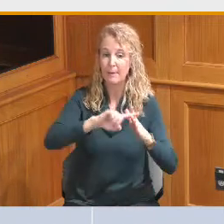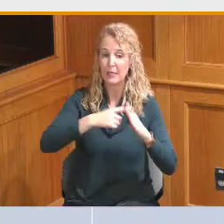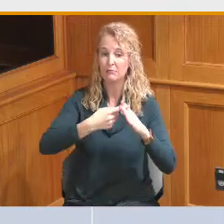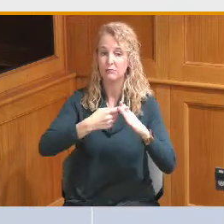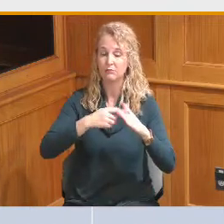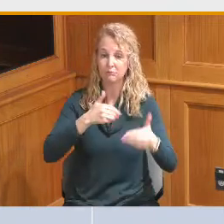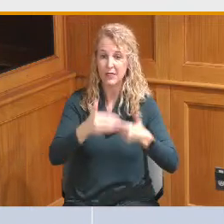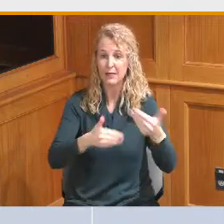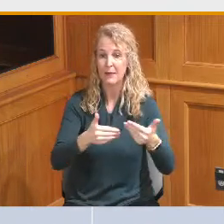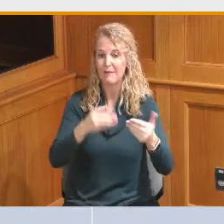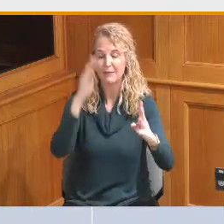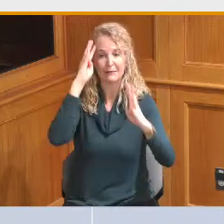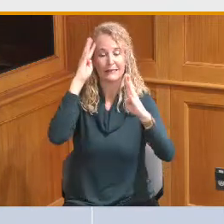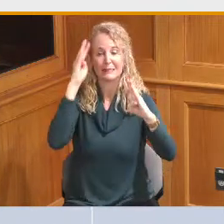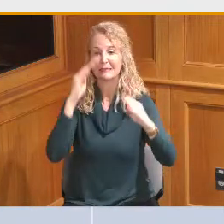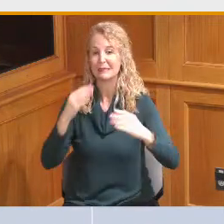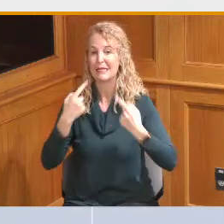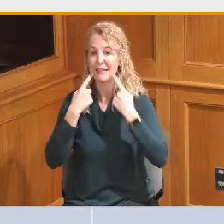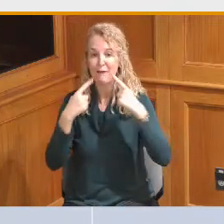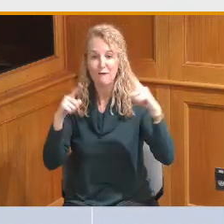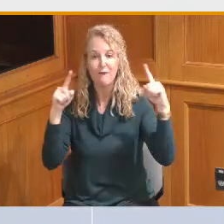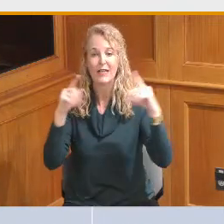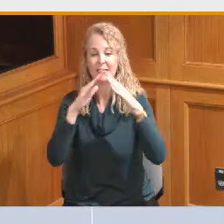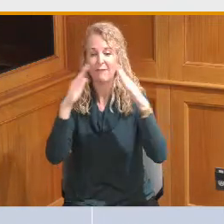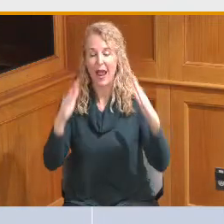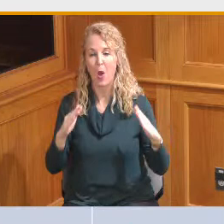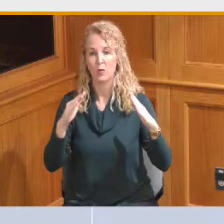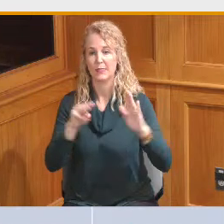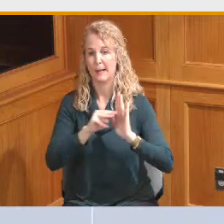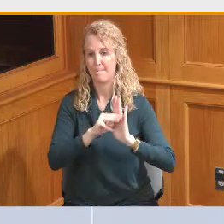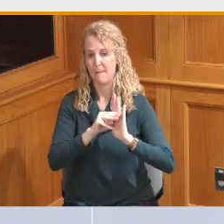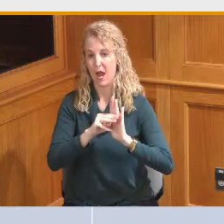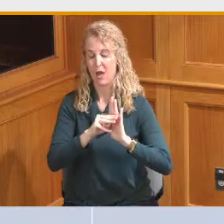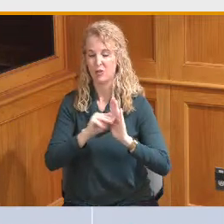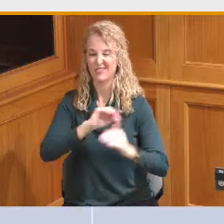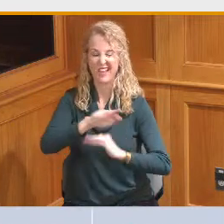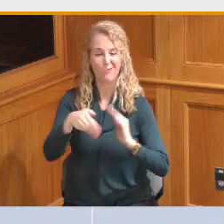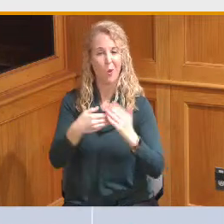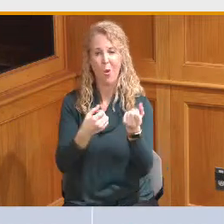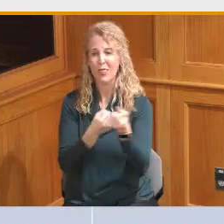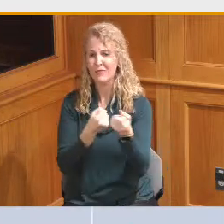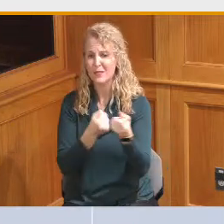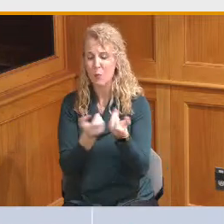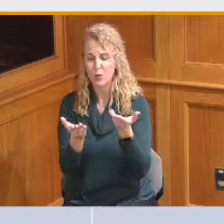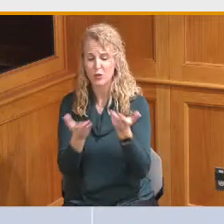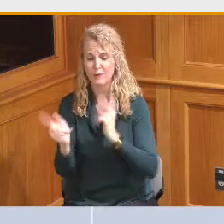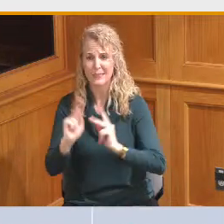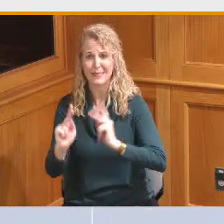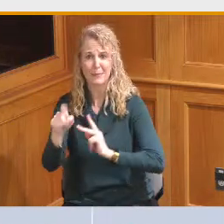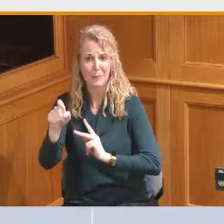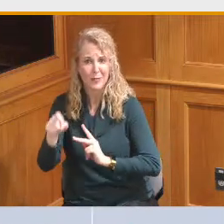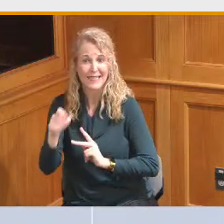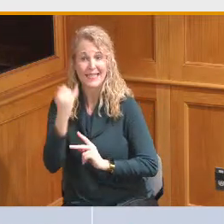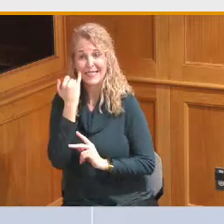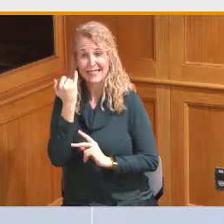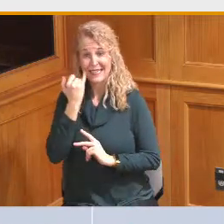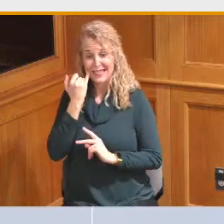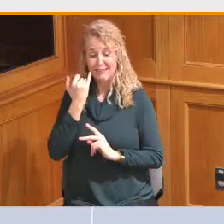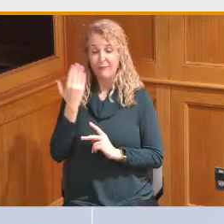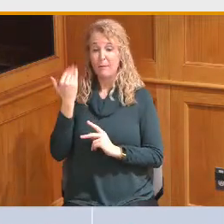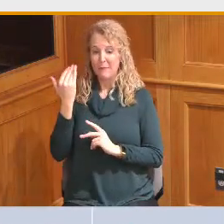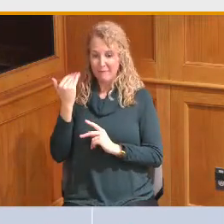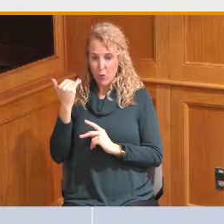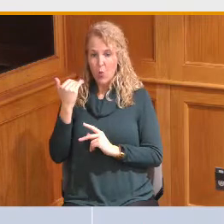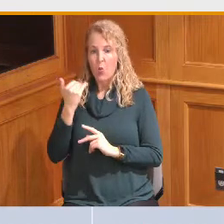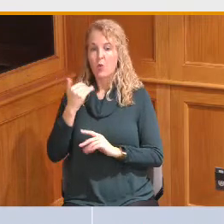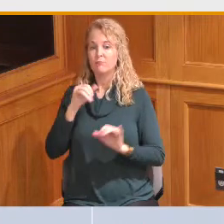of innovative and effective recovery housing models and the wraparound support services to individuals who are transitioning out of higher levels